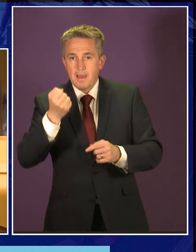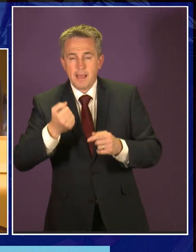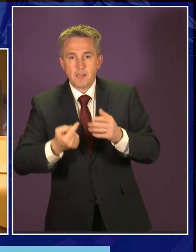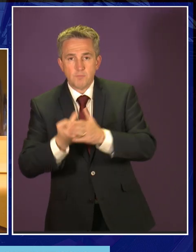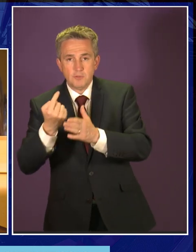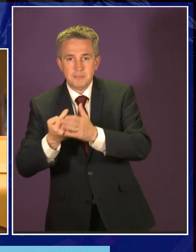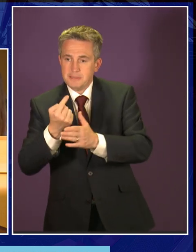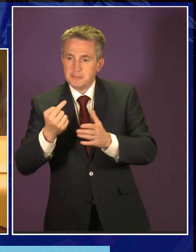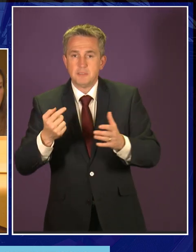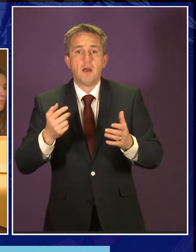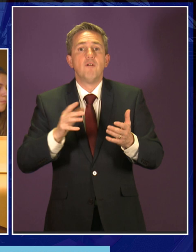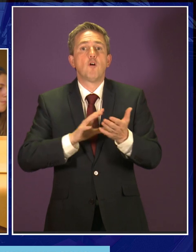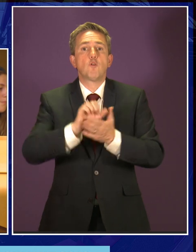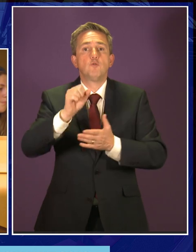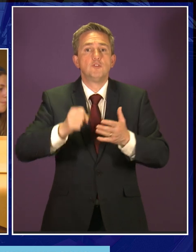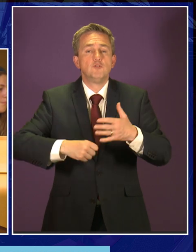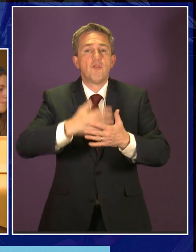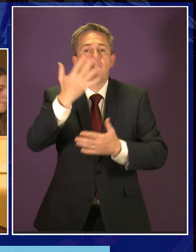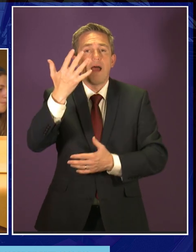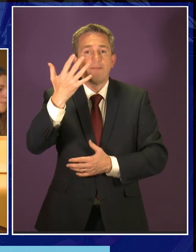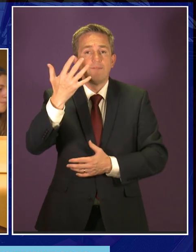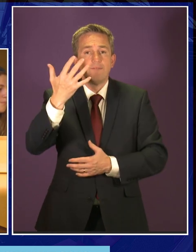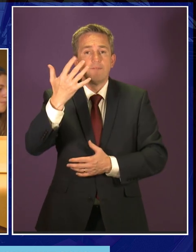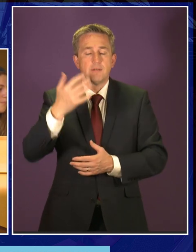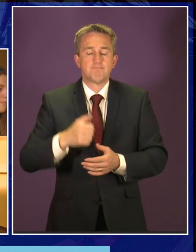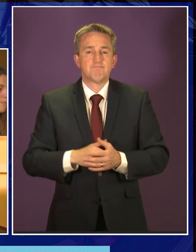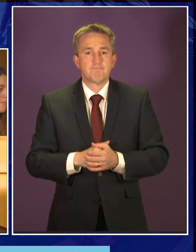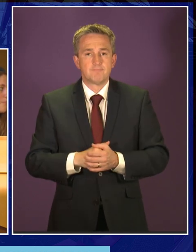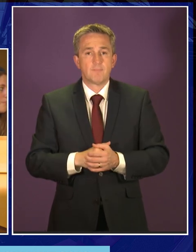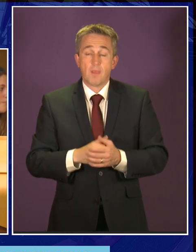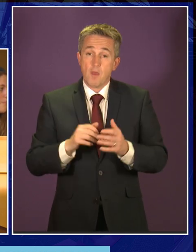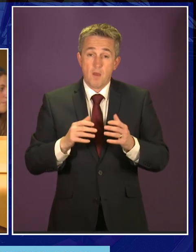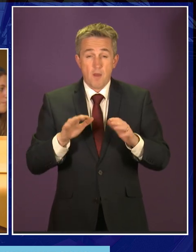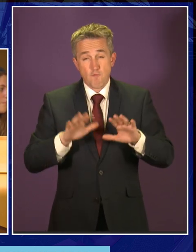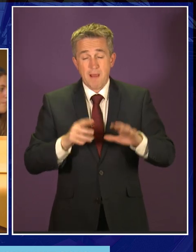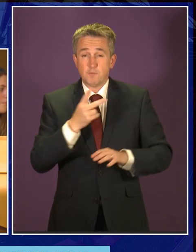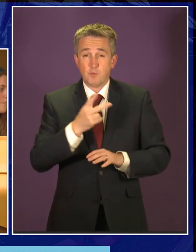to the country's cultural sector. Annually, the department distributes up to